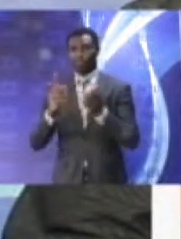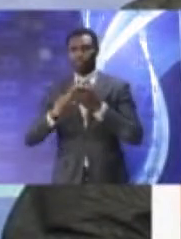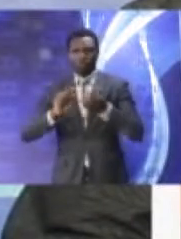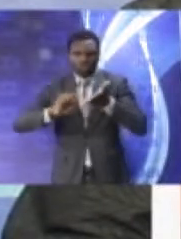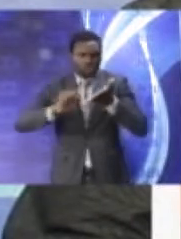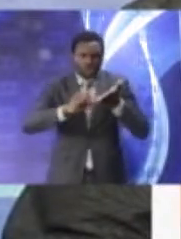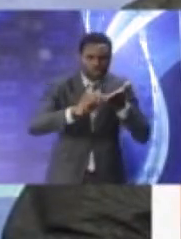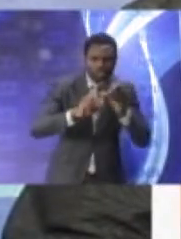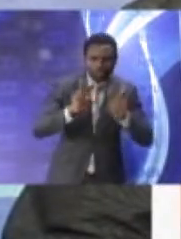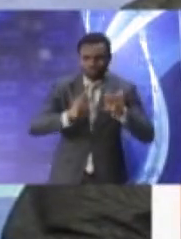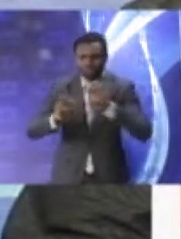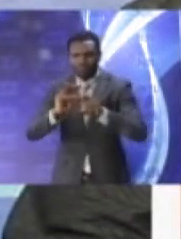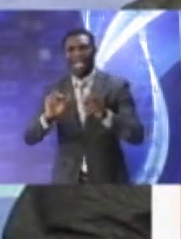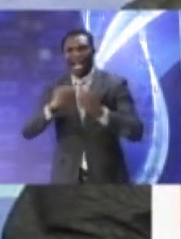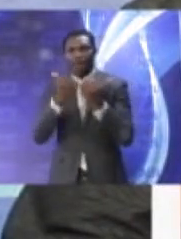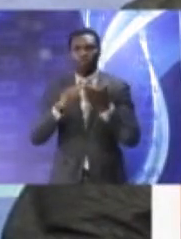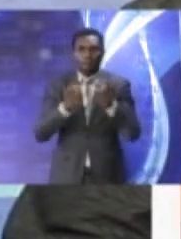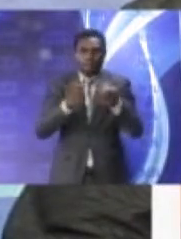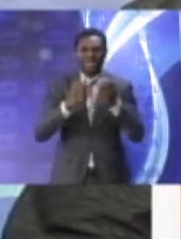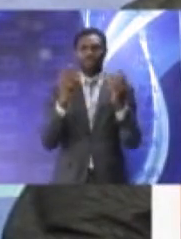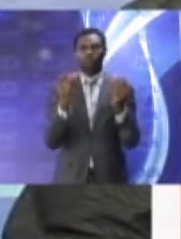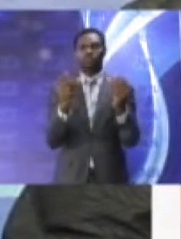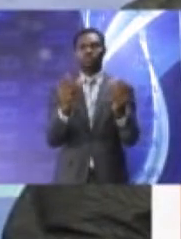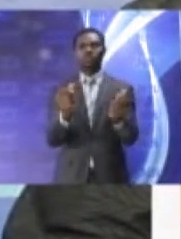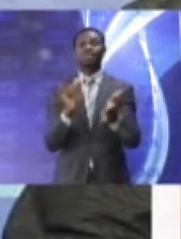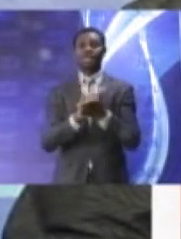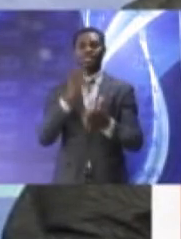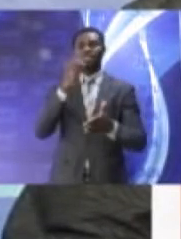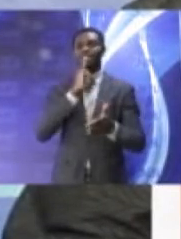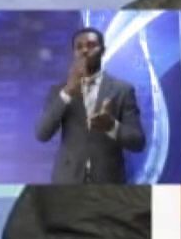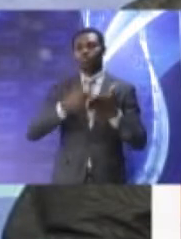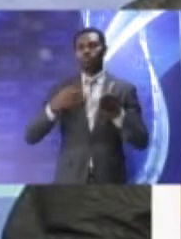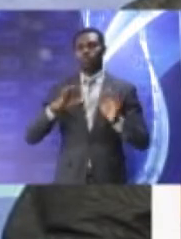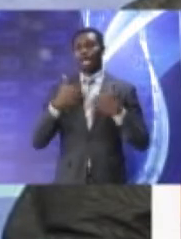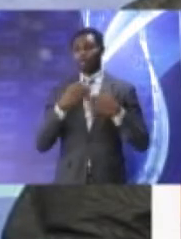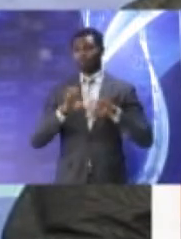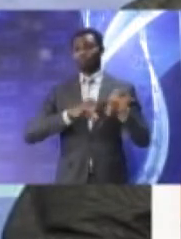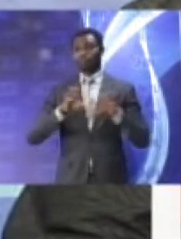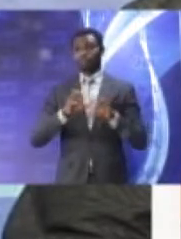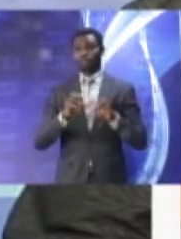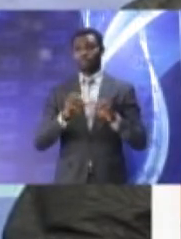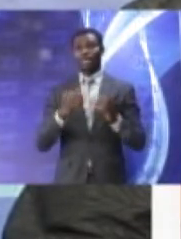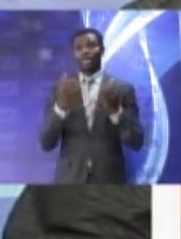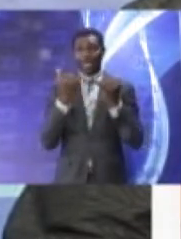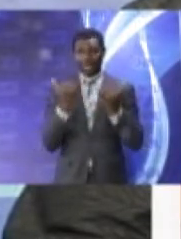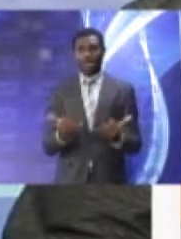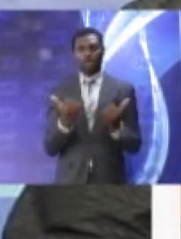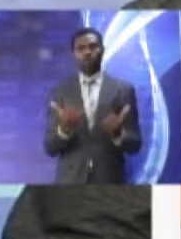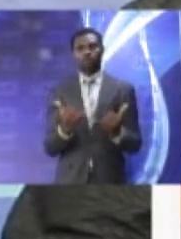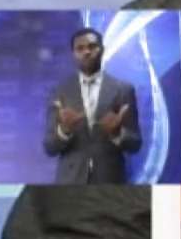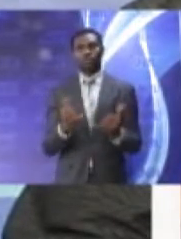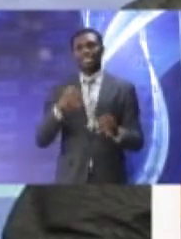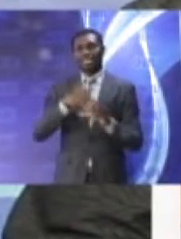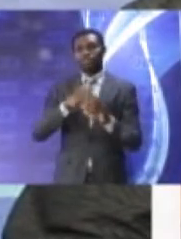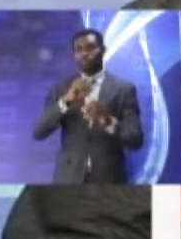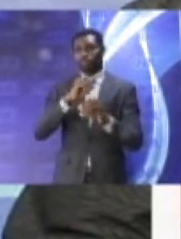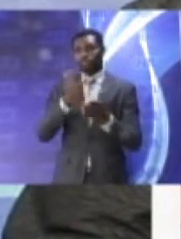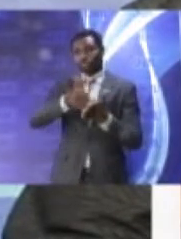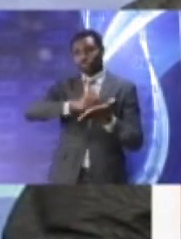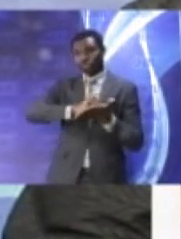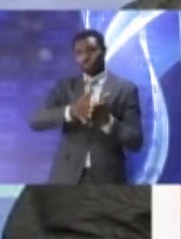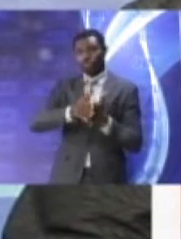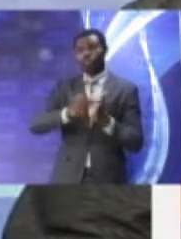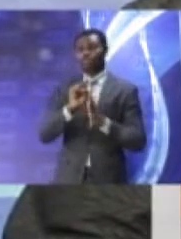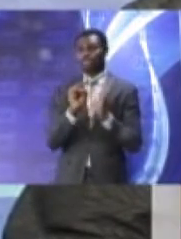and institute containment measures. That is what we have done in current disease outbreak, and in those states we've supported the